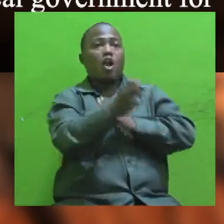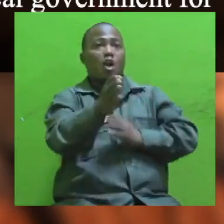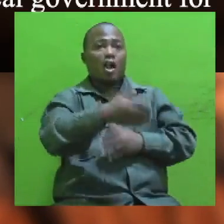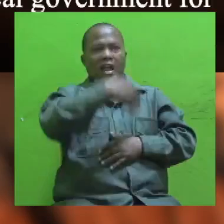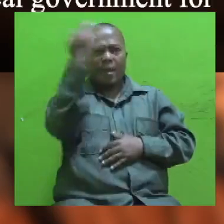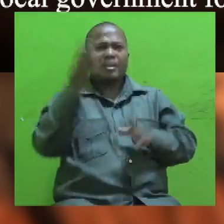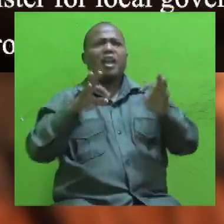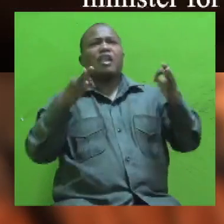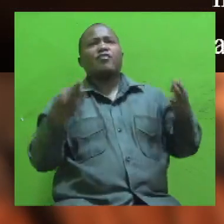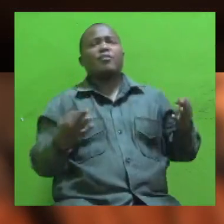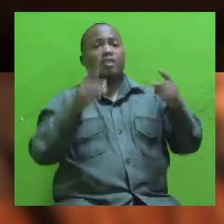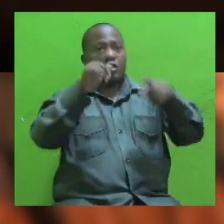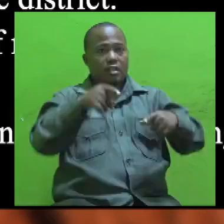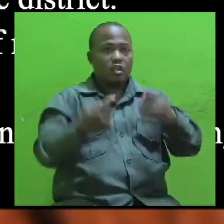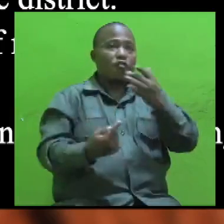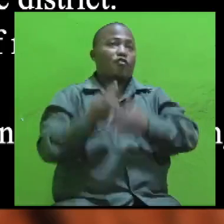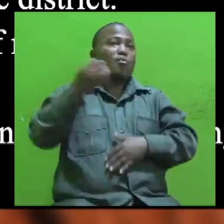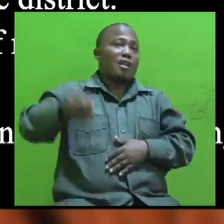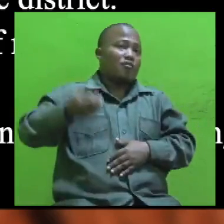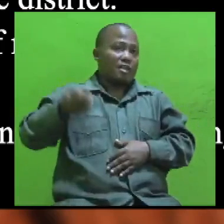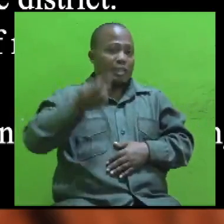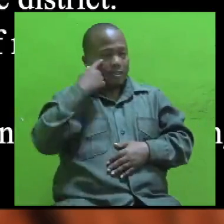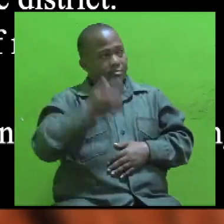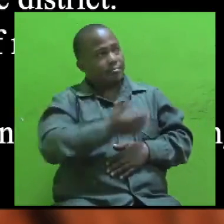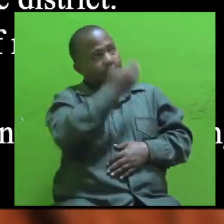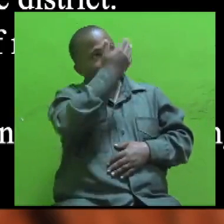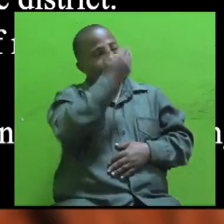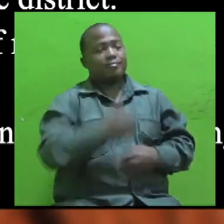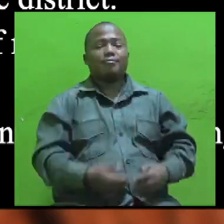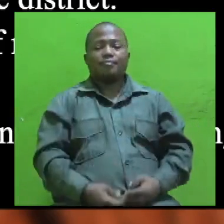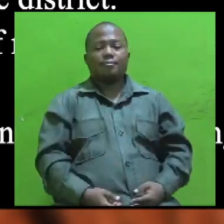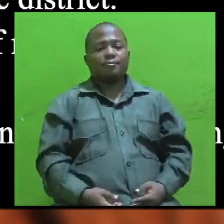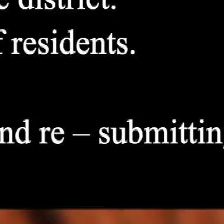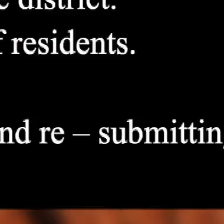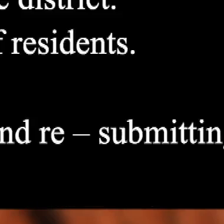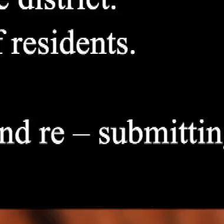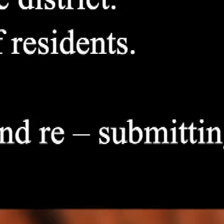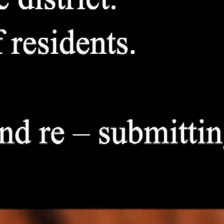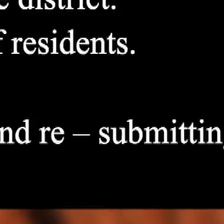we are looking just the village and not the district.